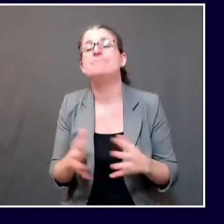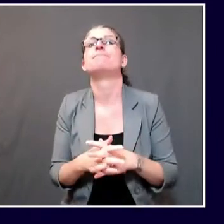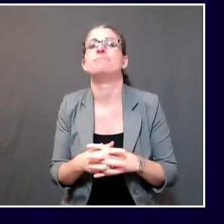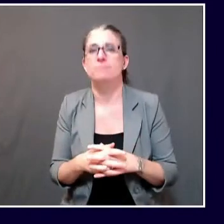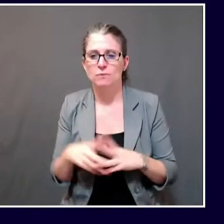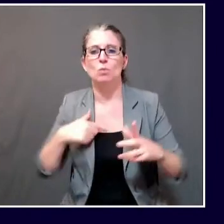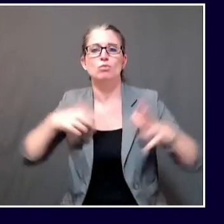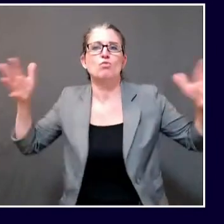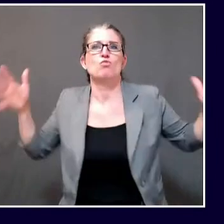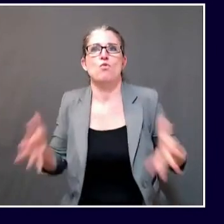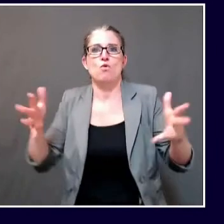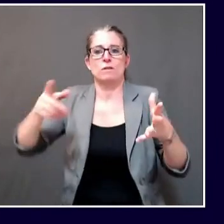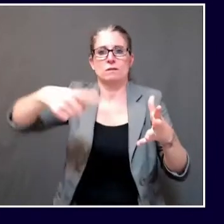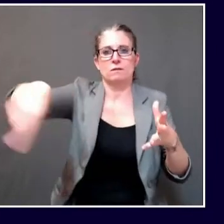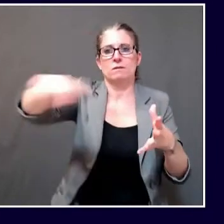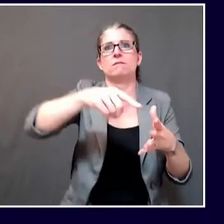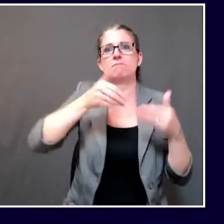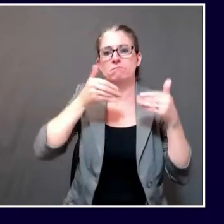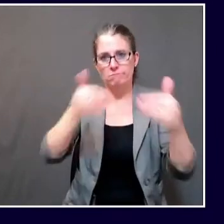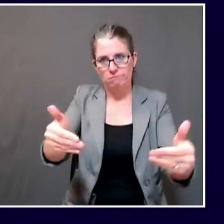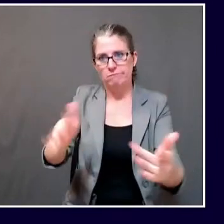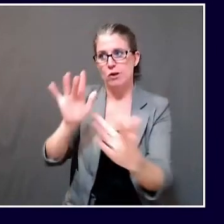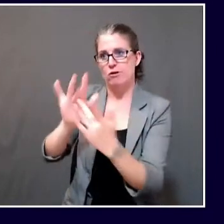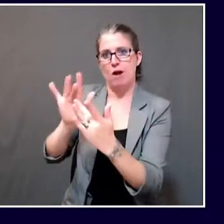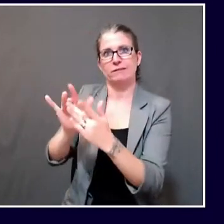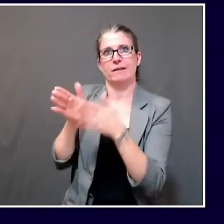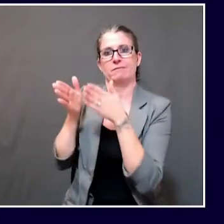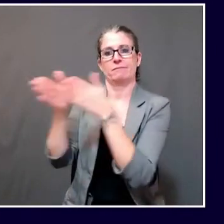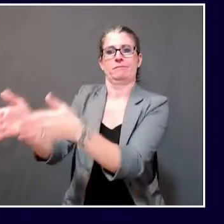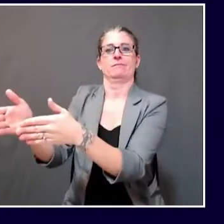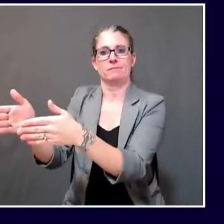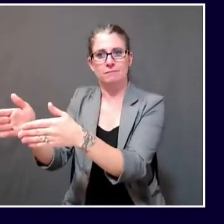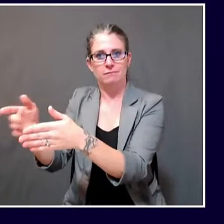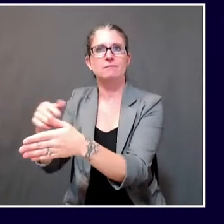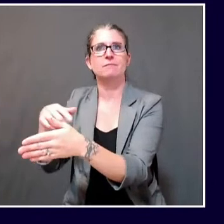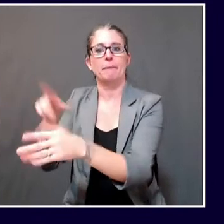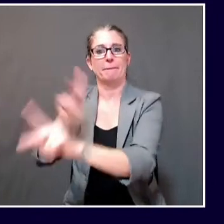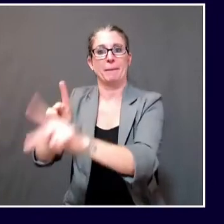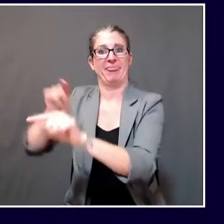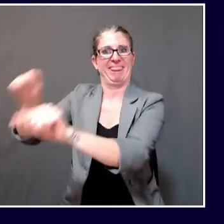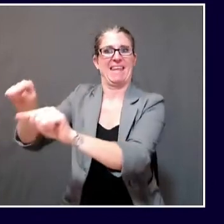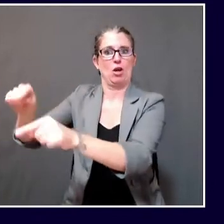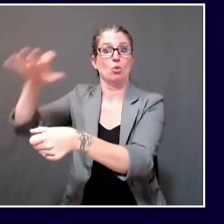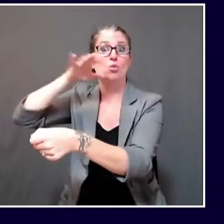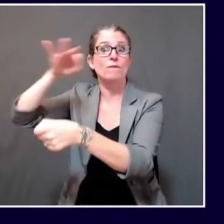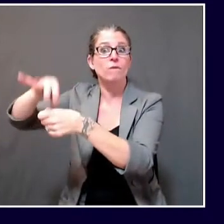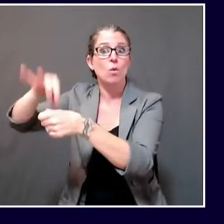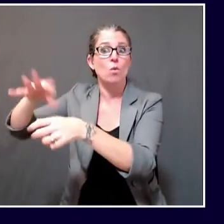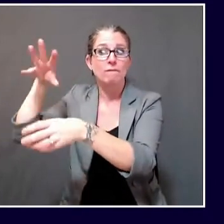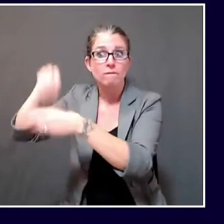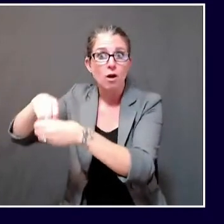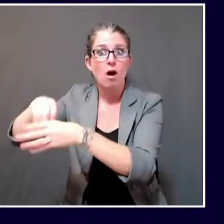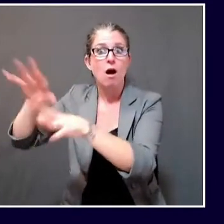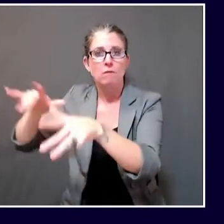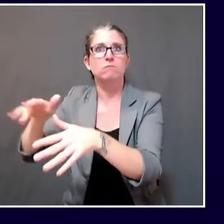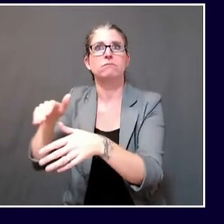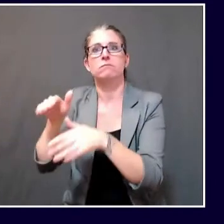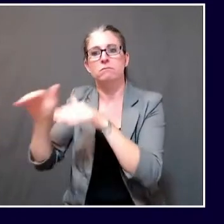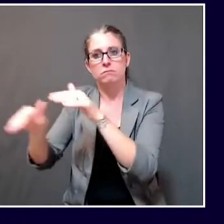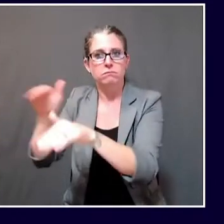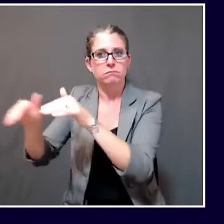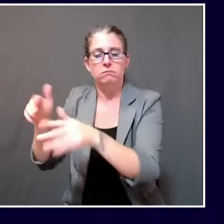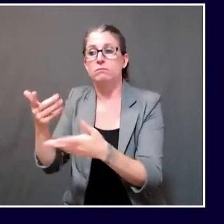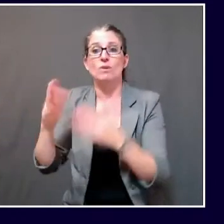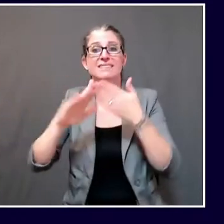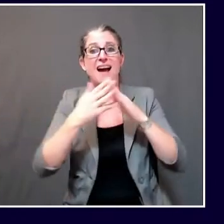sure they are administering the law correctly. But we don't know of any plans to openly disrupt polling stations or